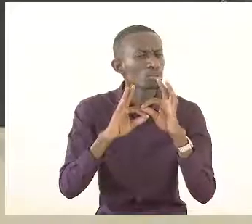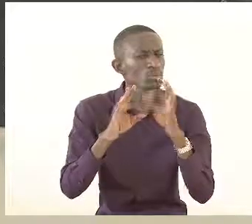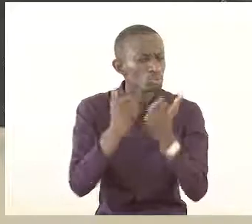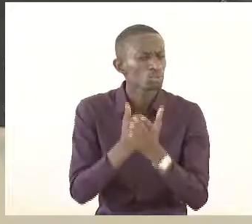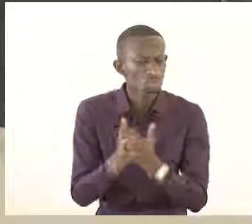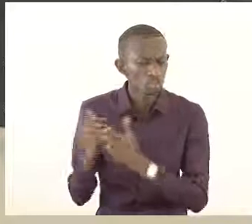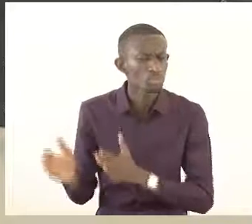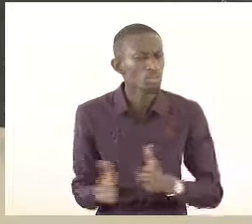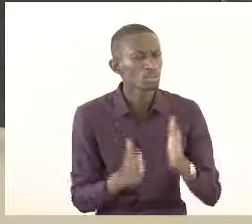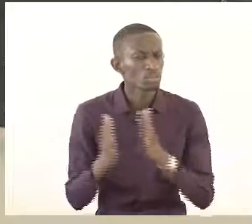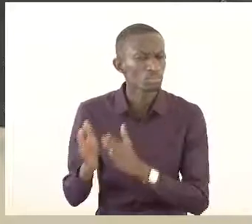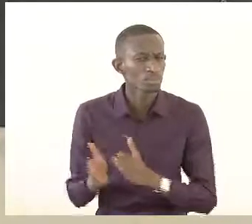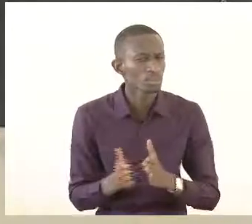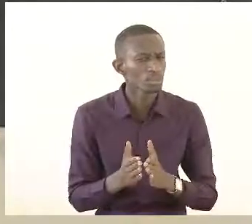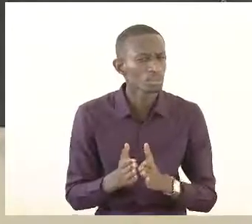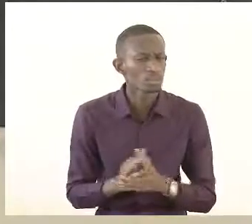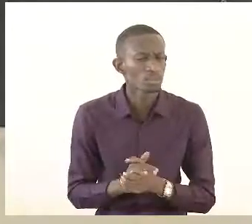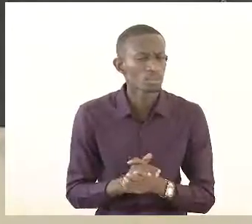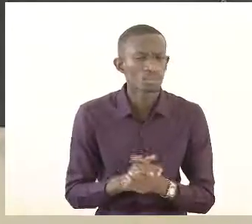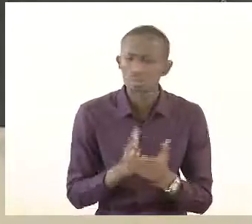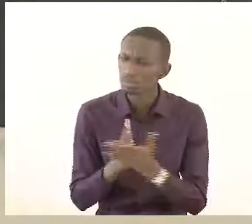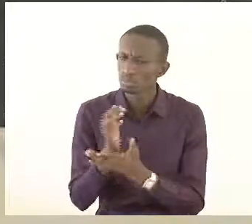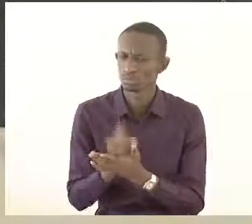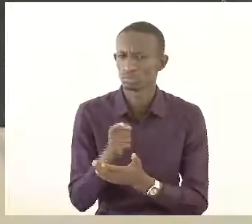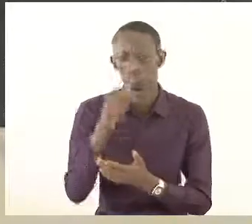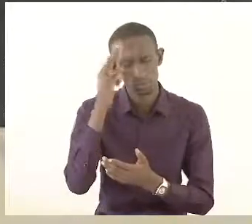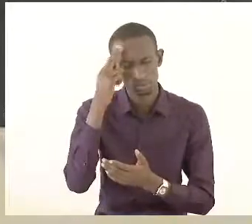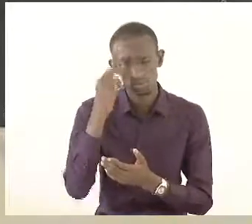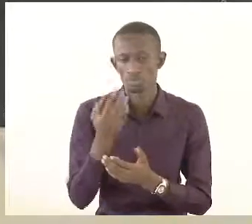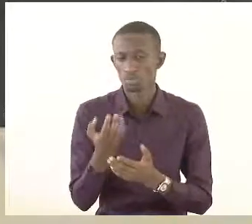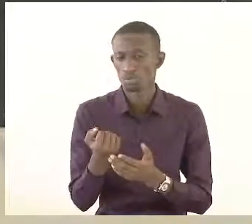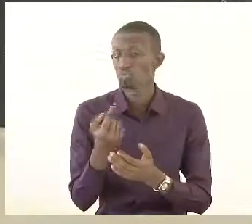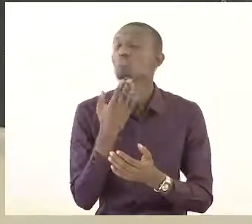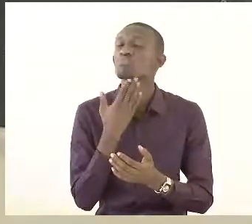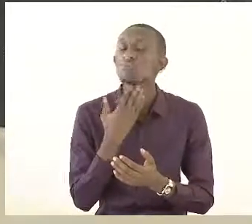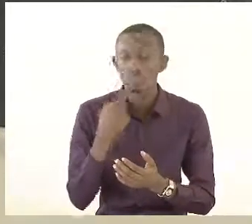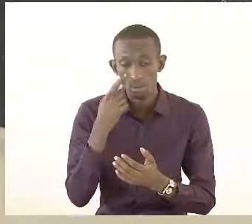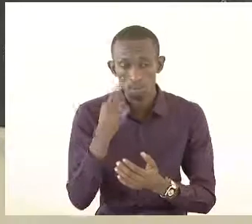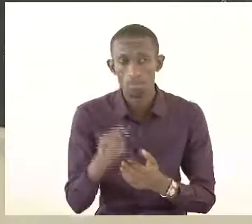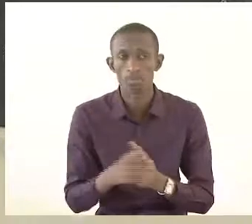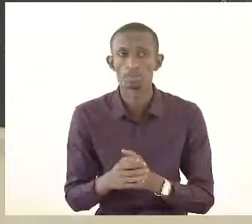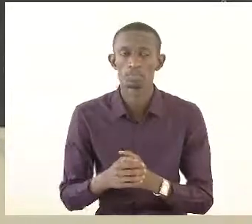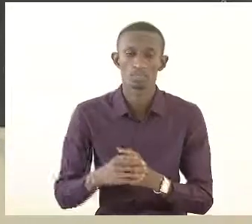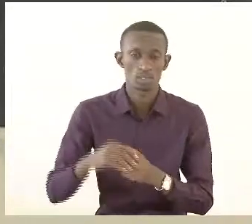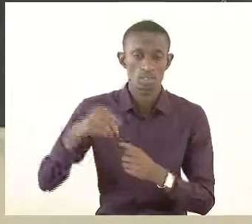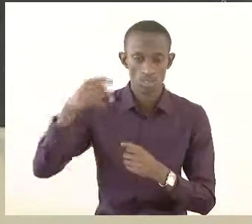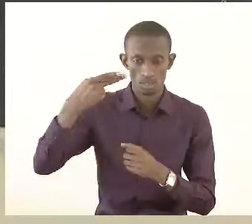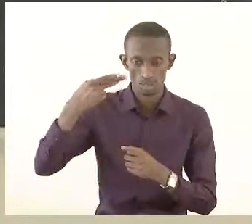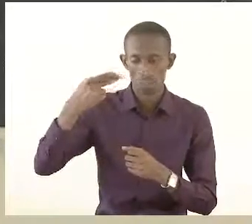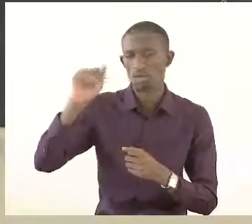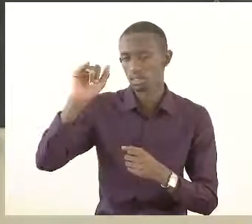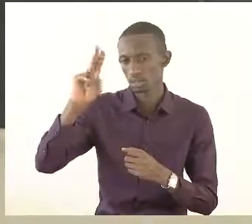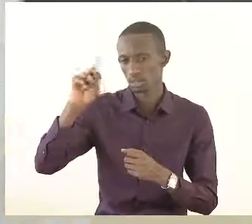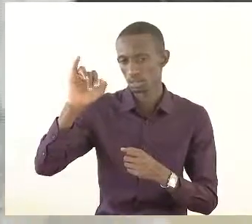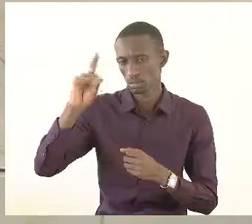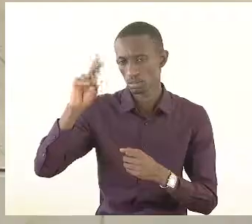Because remember, we need an aldehyde which is not methanol, and we need a Grignard reagent. So let